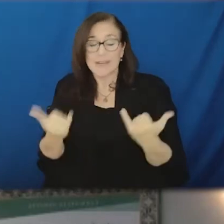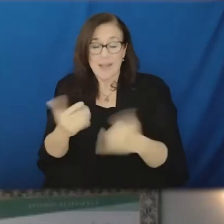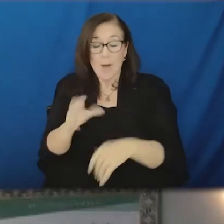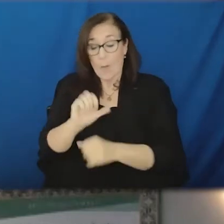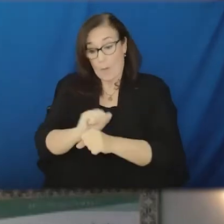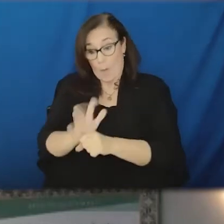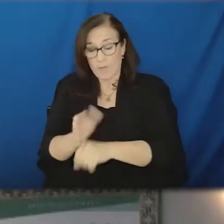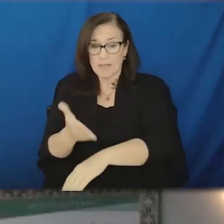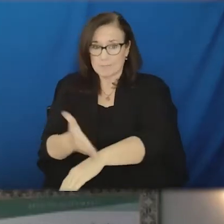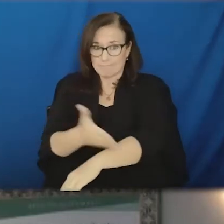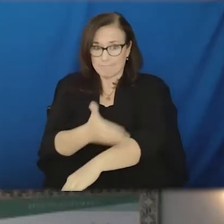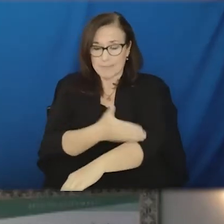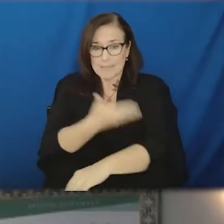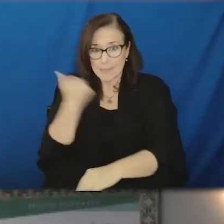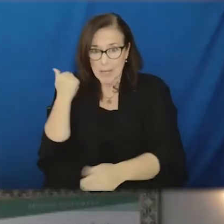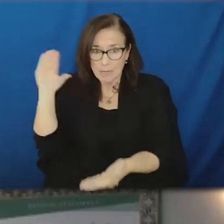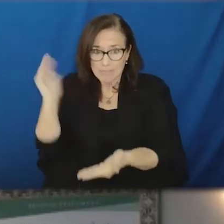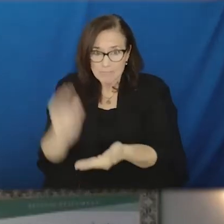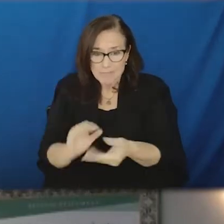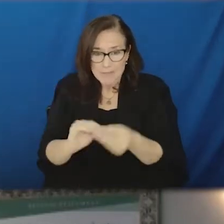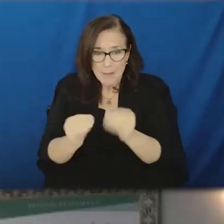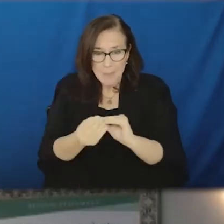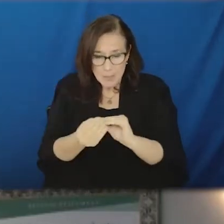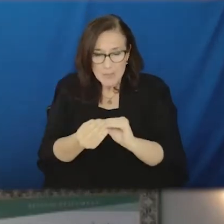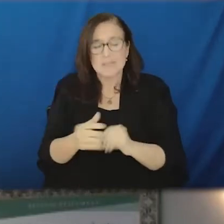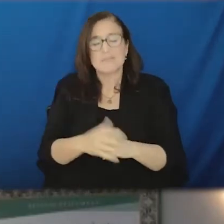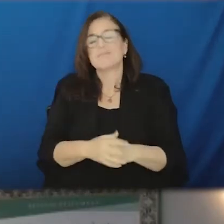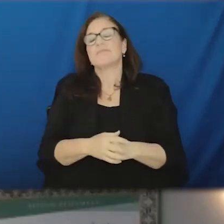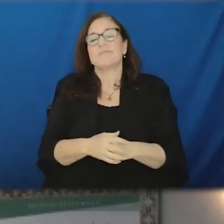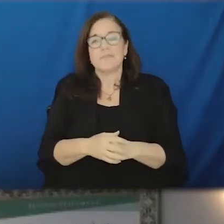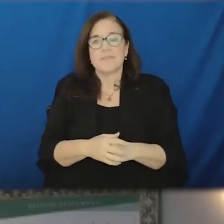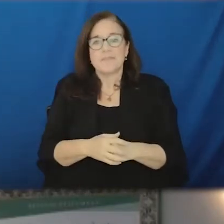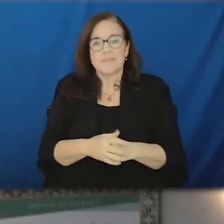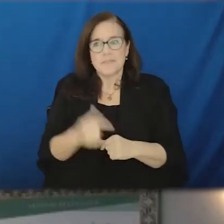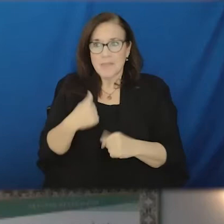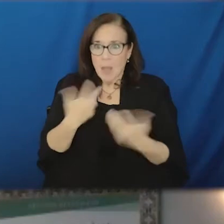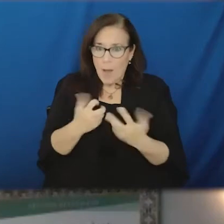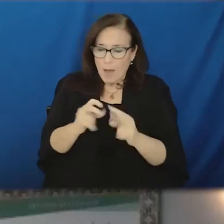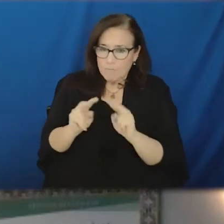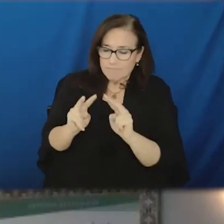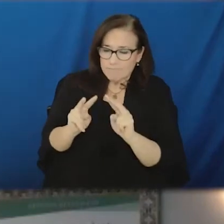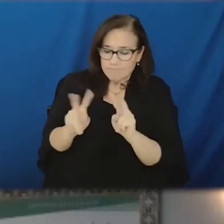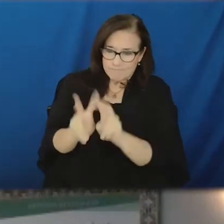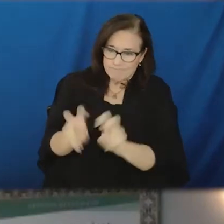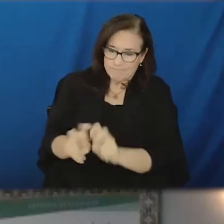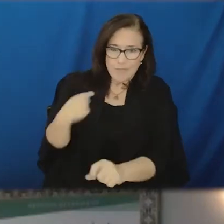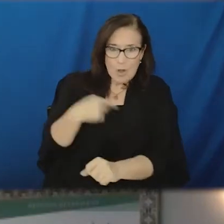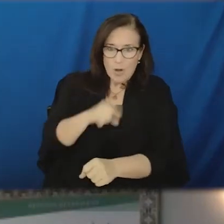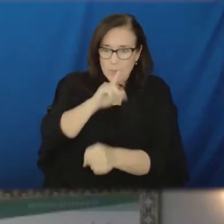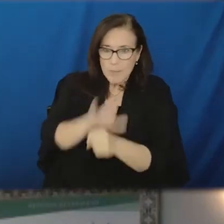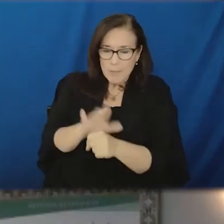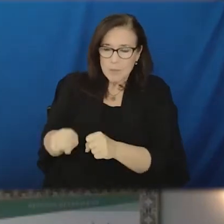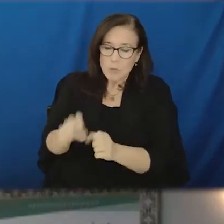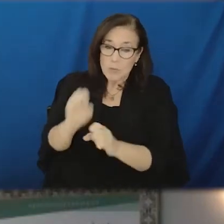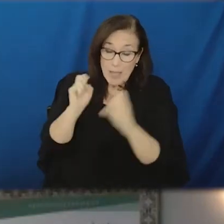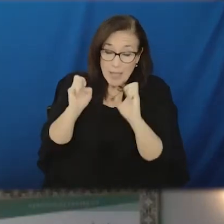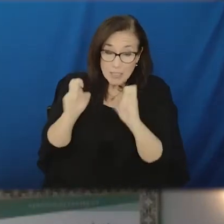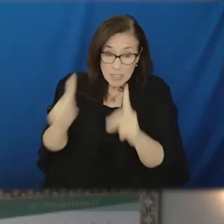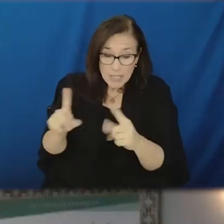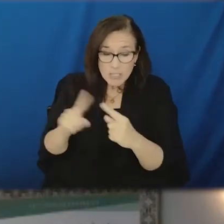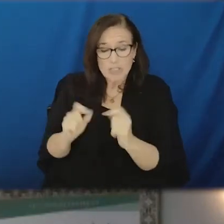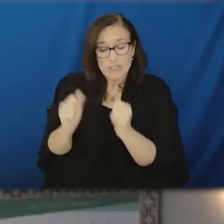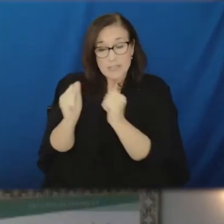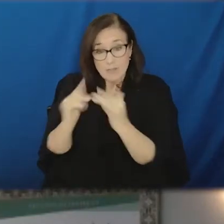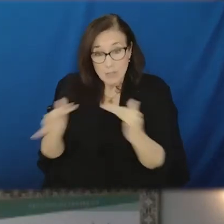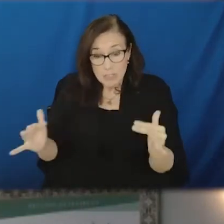COVID rates, I'd like to see about our commitment to education, diversity, and also encourage safety